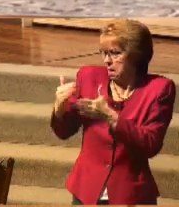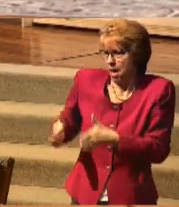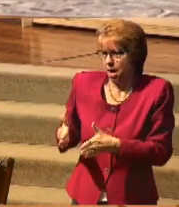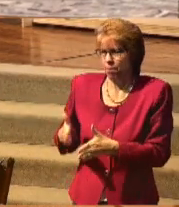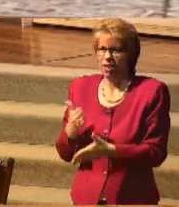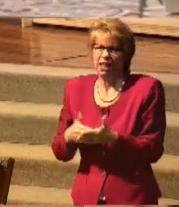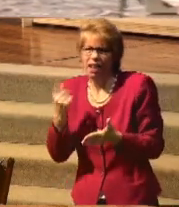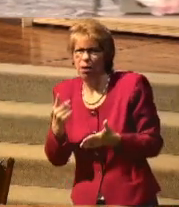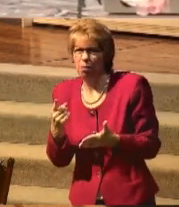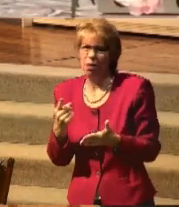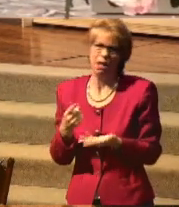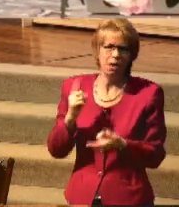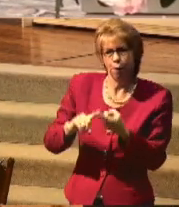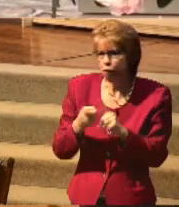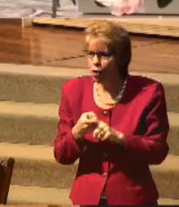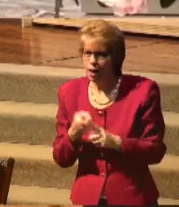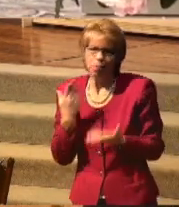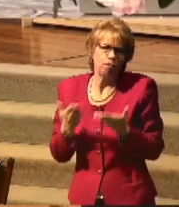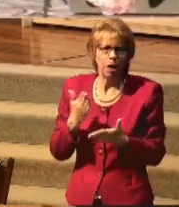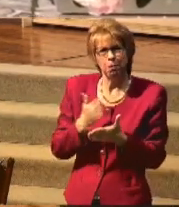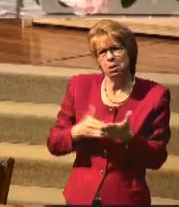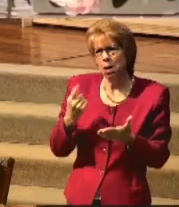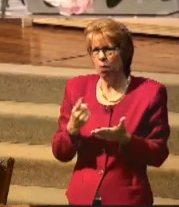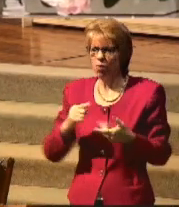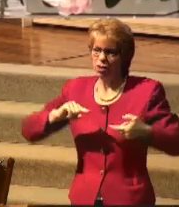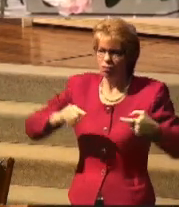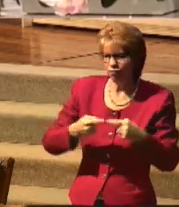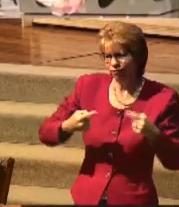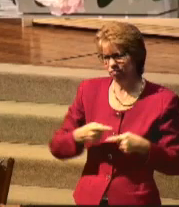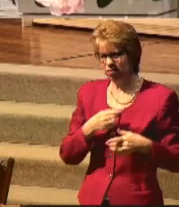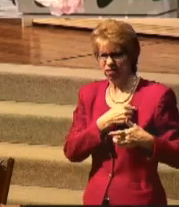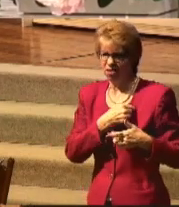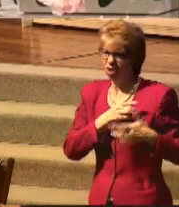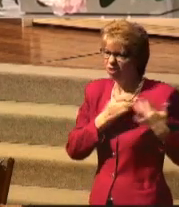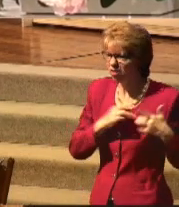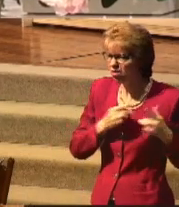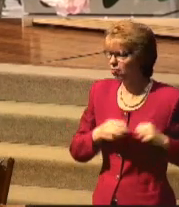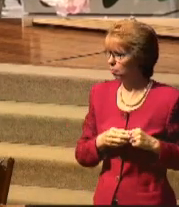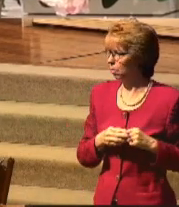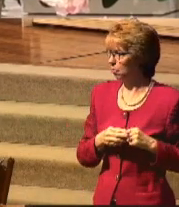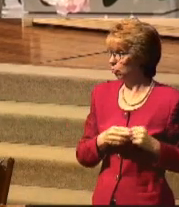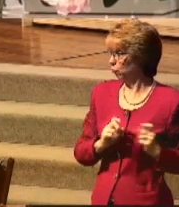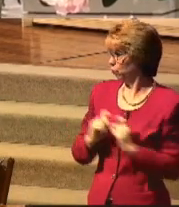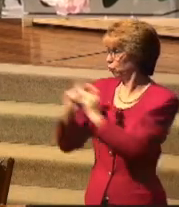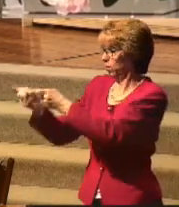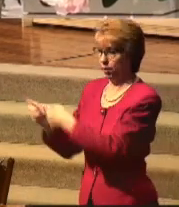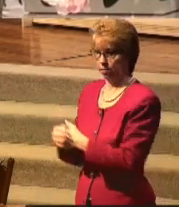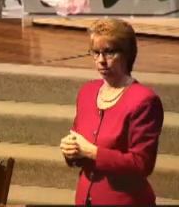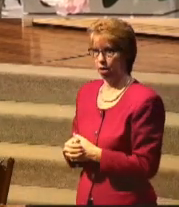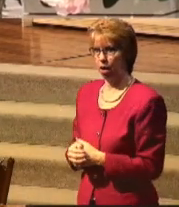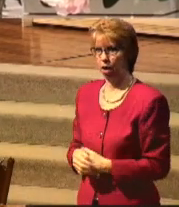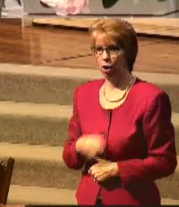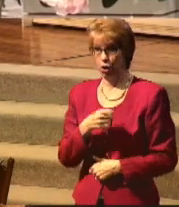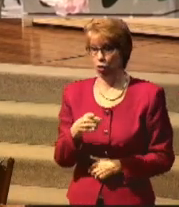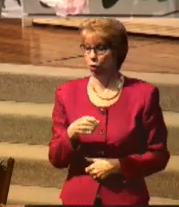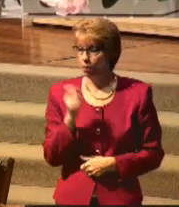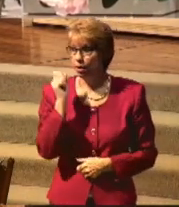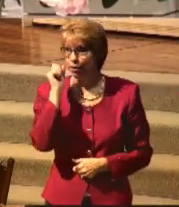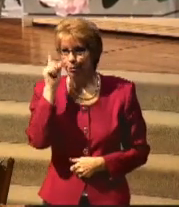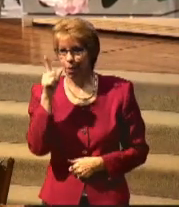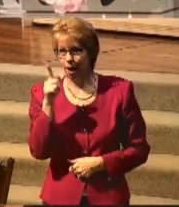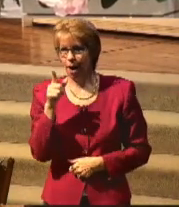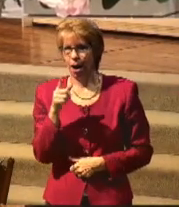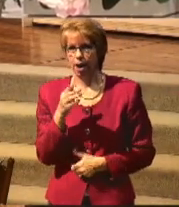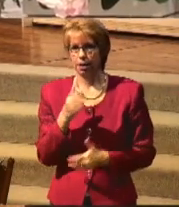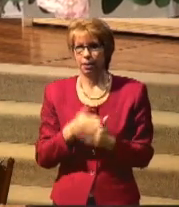hurting, somebody that's a friend that you just want to reach out in love to, and you give. You'll be surprised when you give love